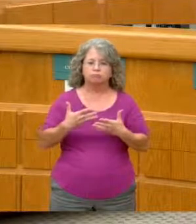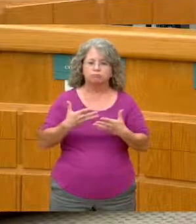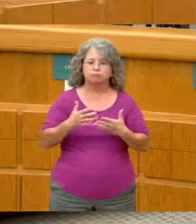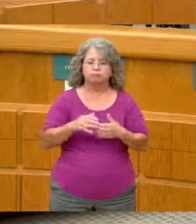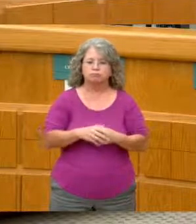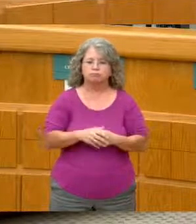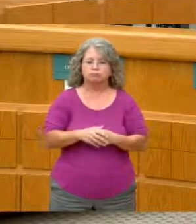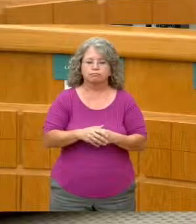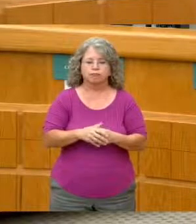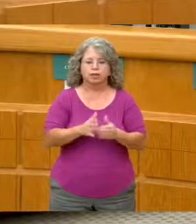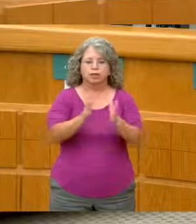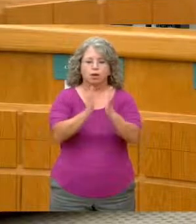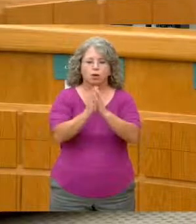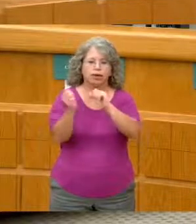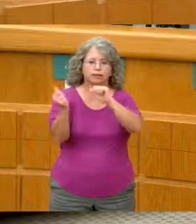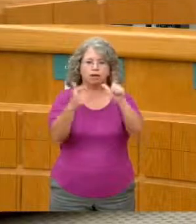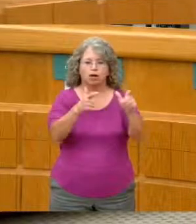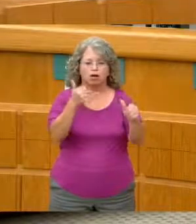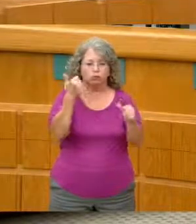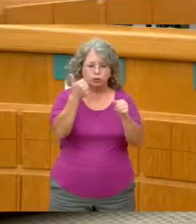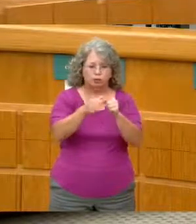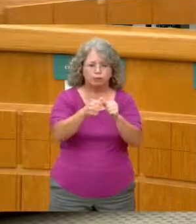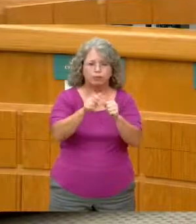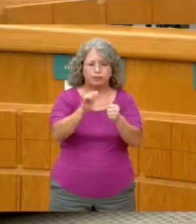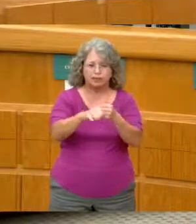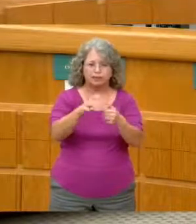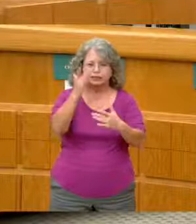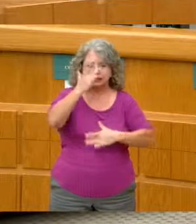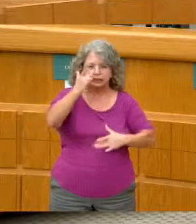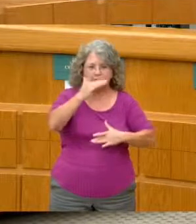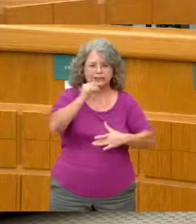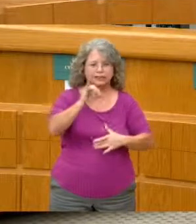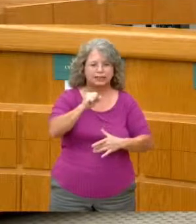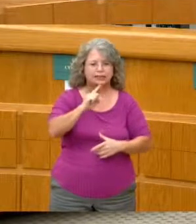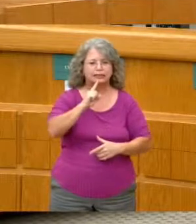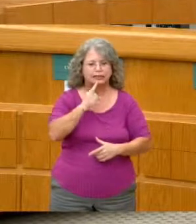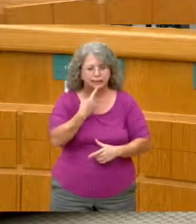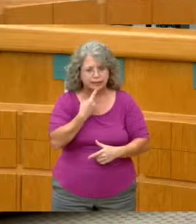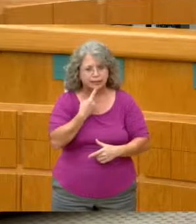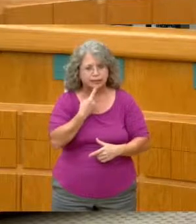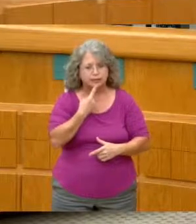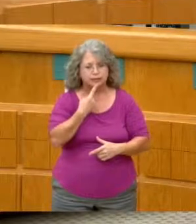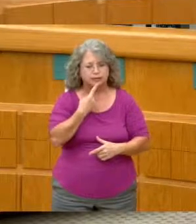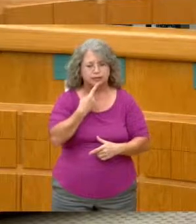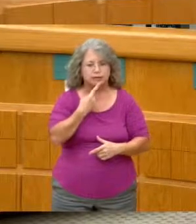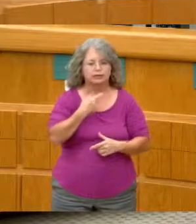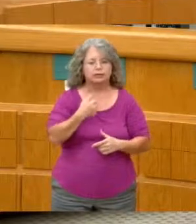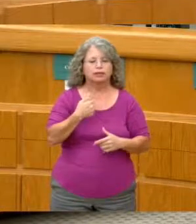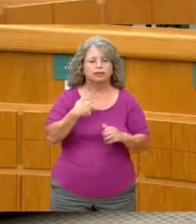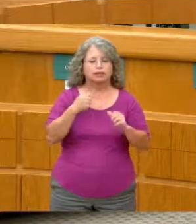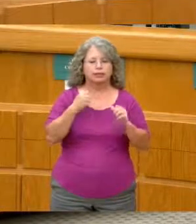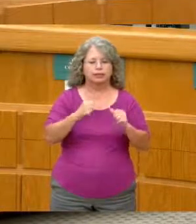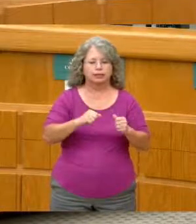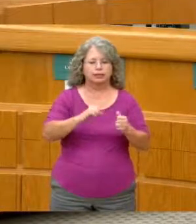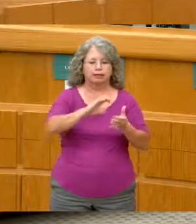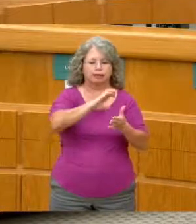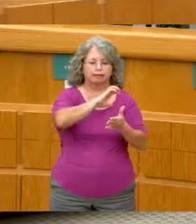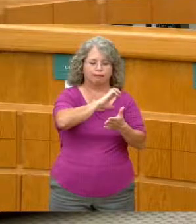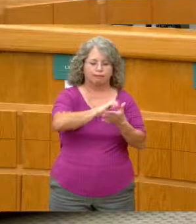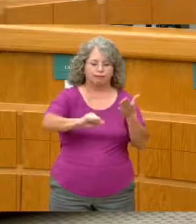shoulders today. And so we would ask that all of us remember the seriousness of this disease and how it can